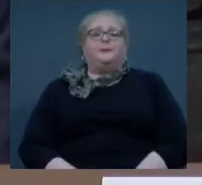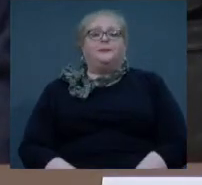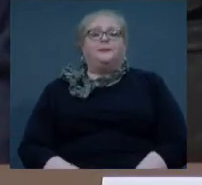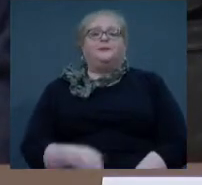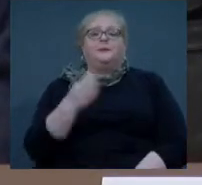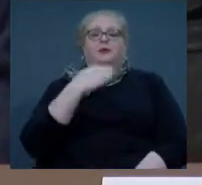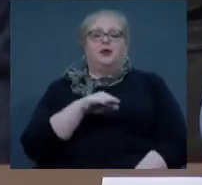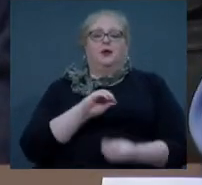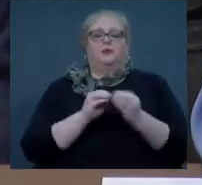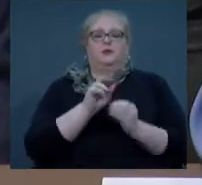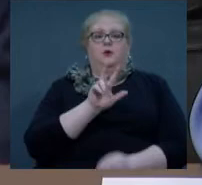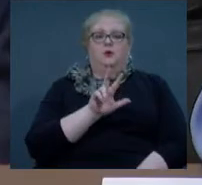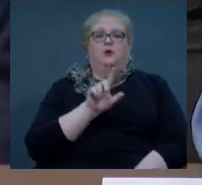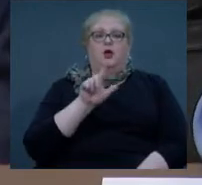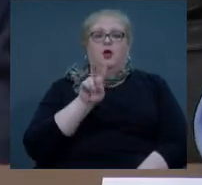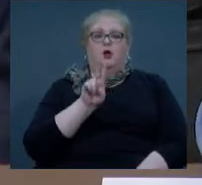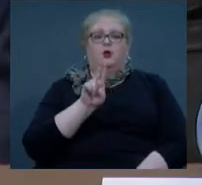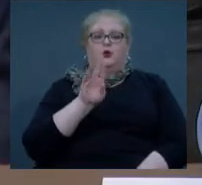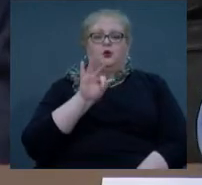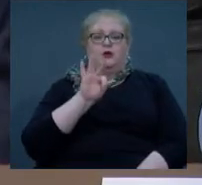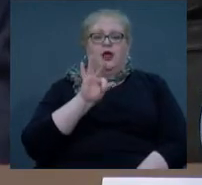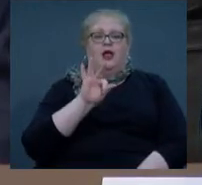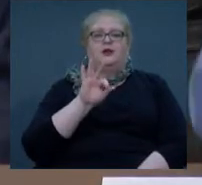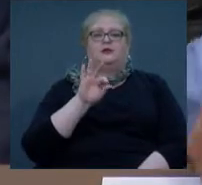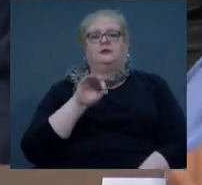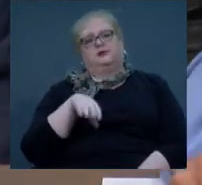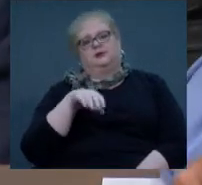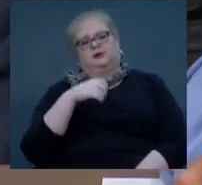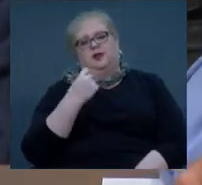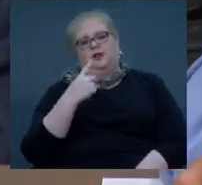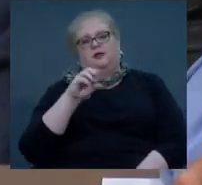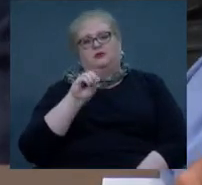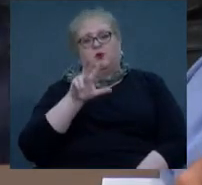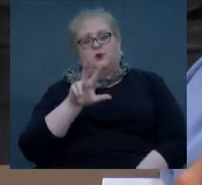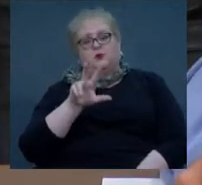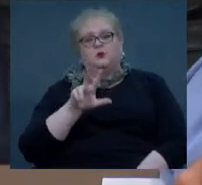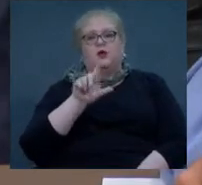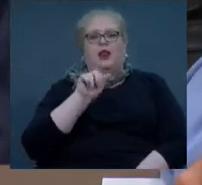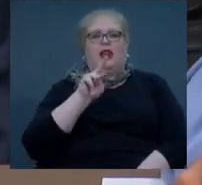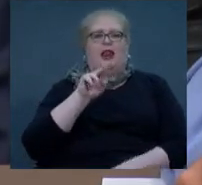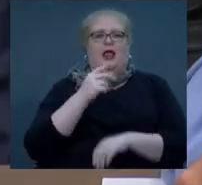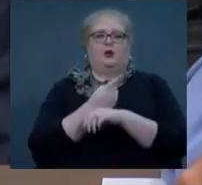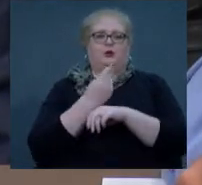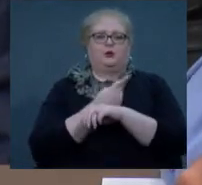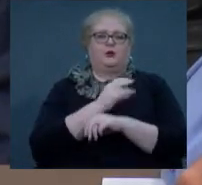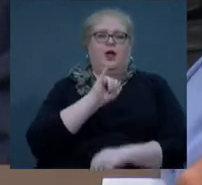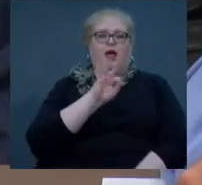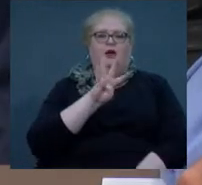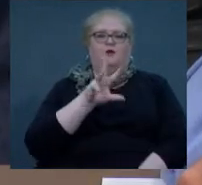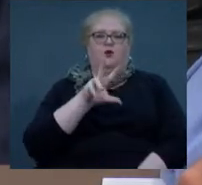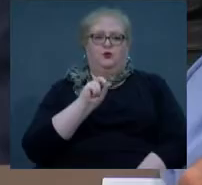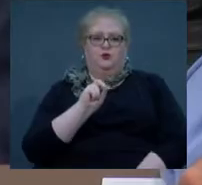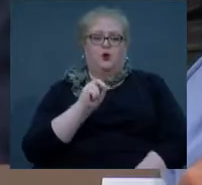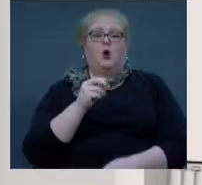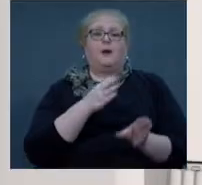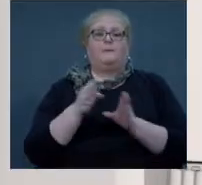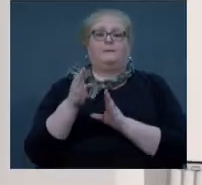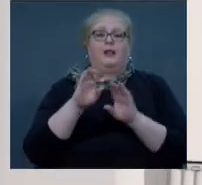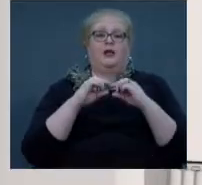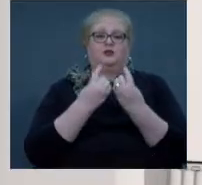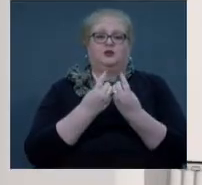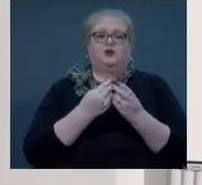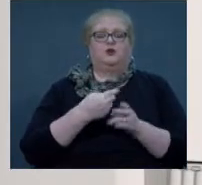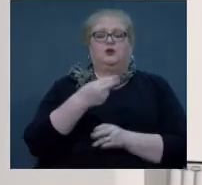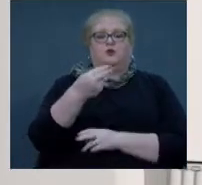Item number 3, LU 19-1103, a land use plan amendment in the I-430 Planning District located at the northeast corner of